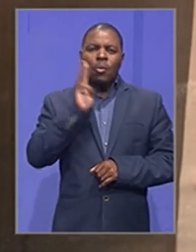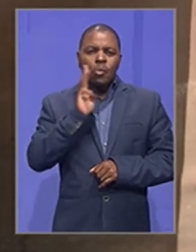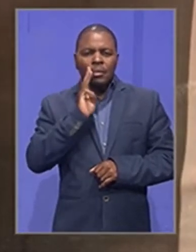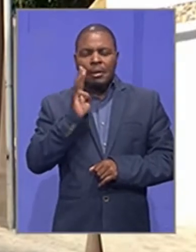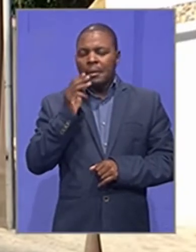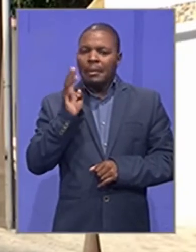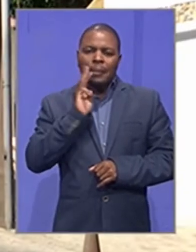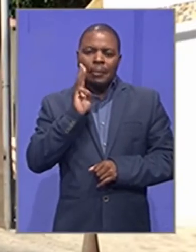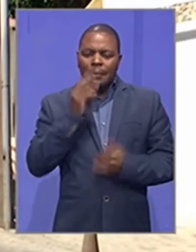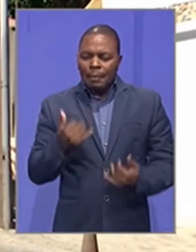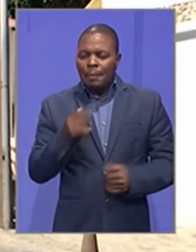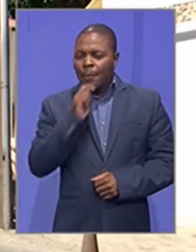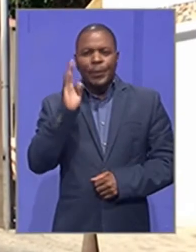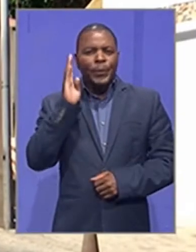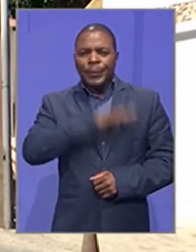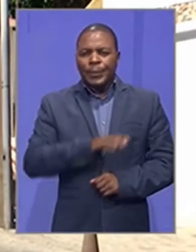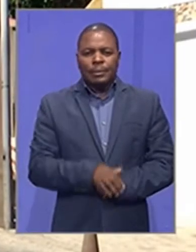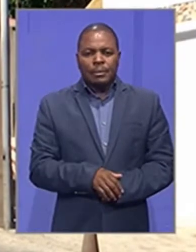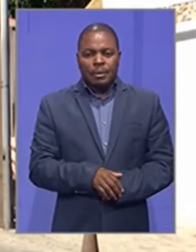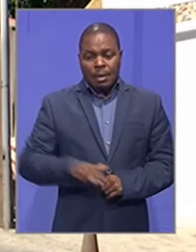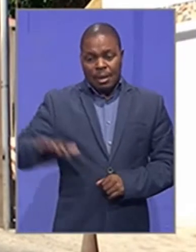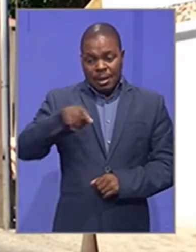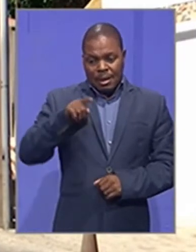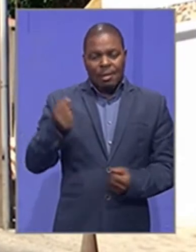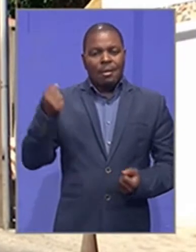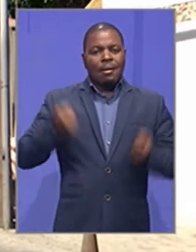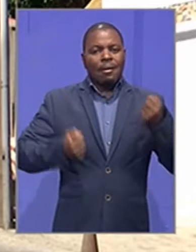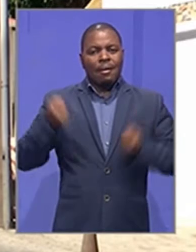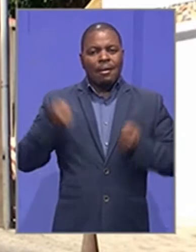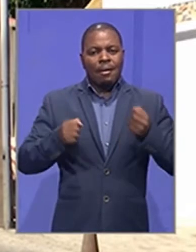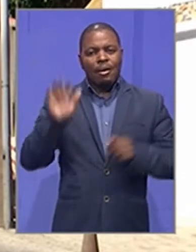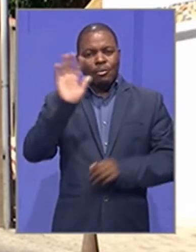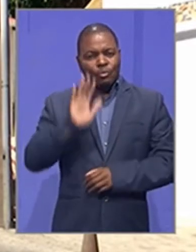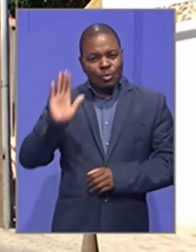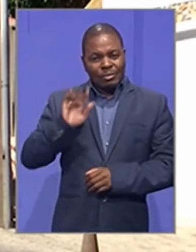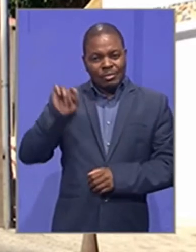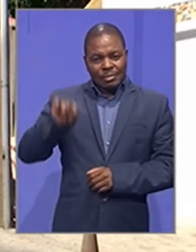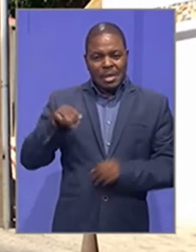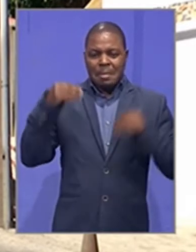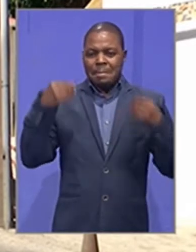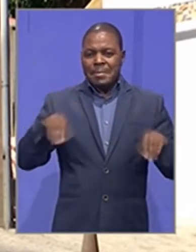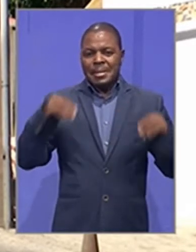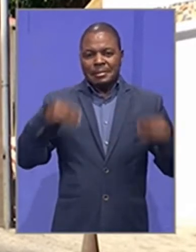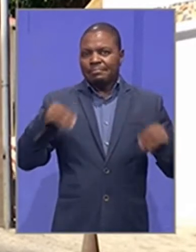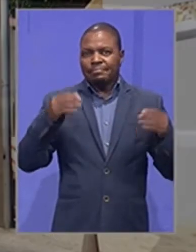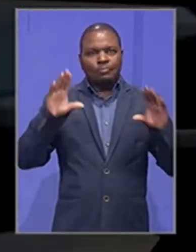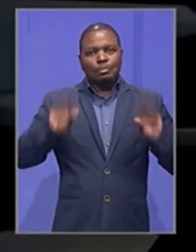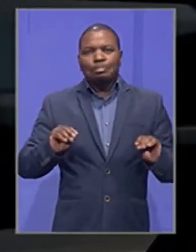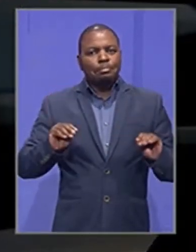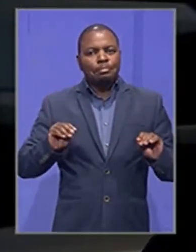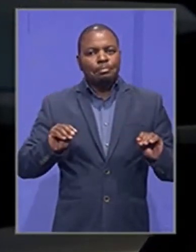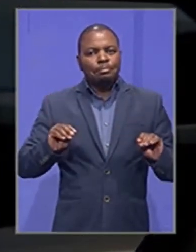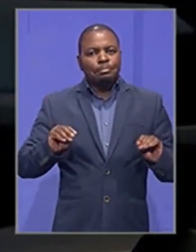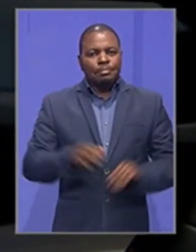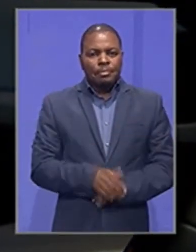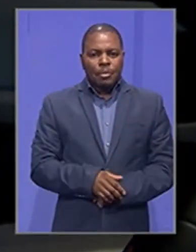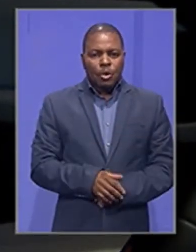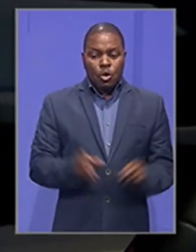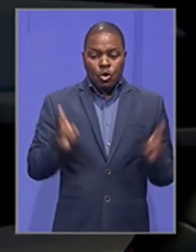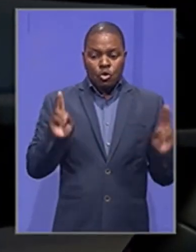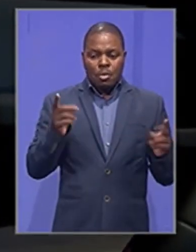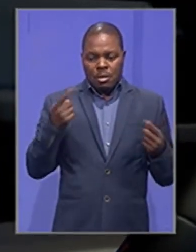metsi mo mosong ono. Mo lefelong leno la go tlhatswiwa ga dijanaga, kgwebo e ne e emetsi. We normally use this